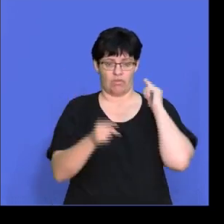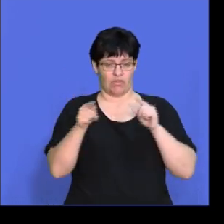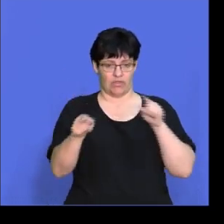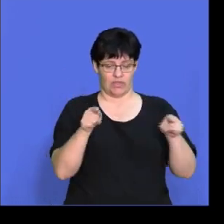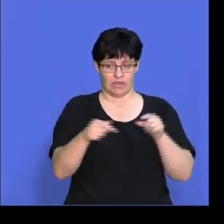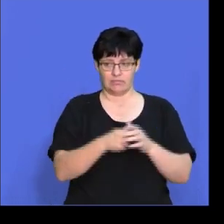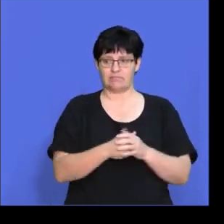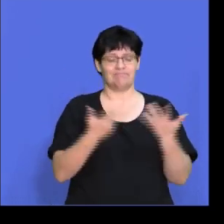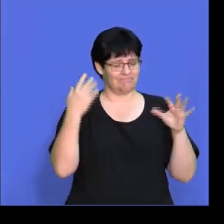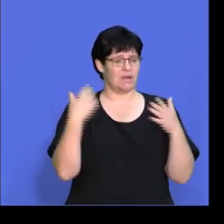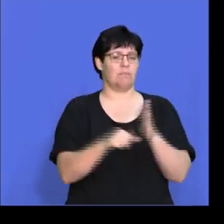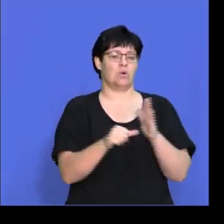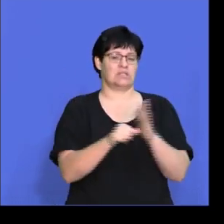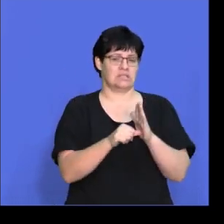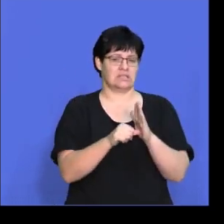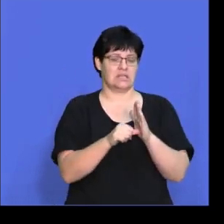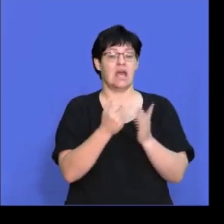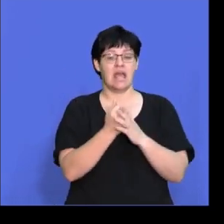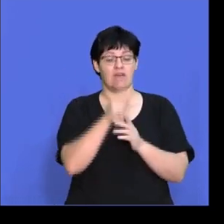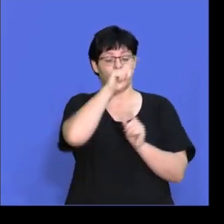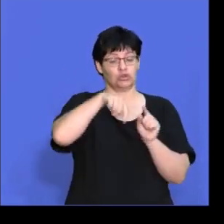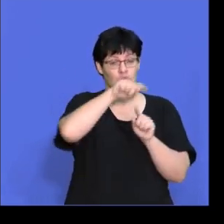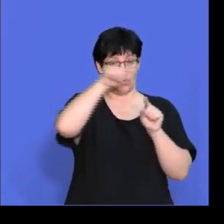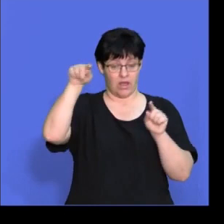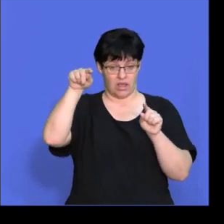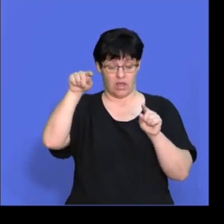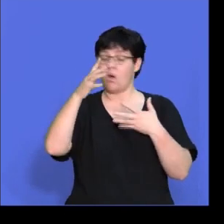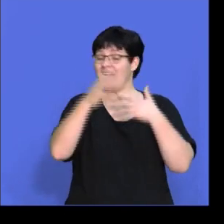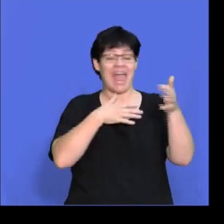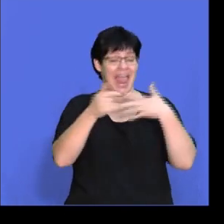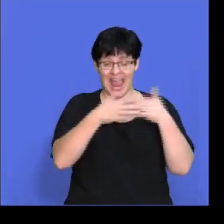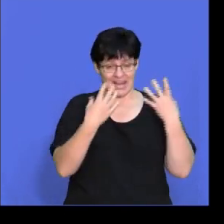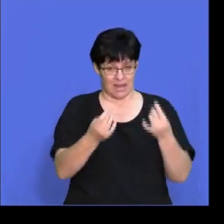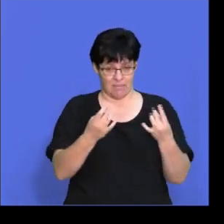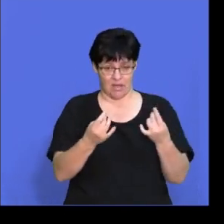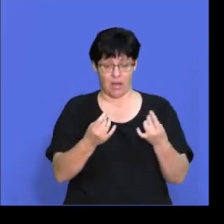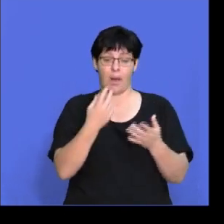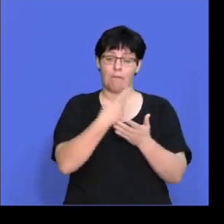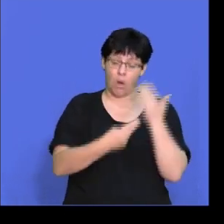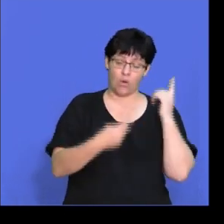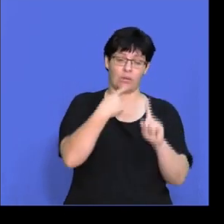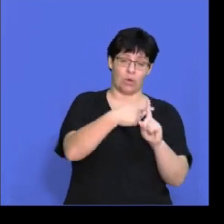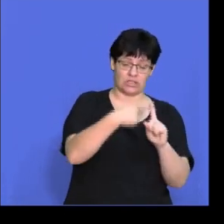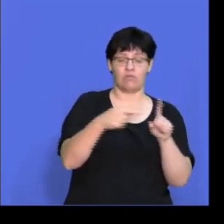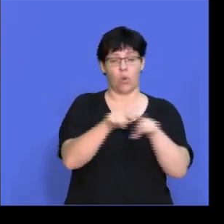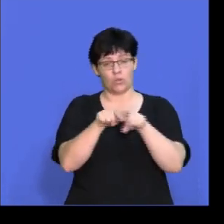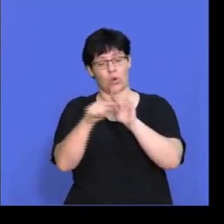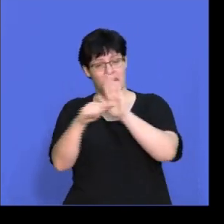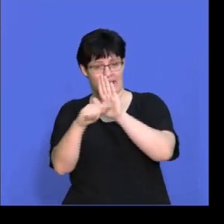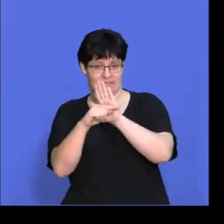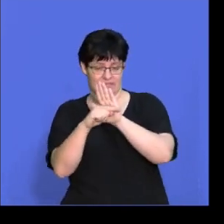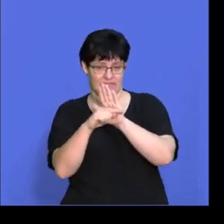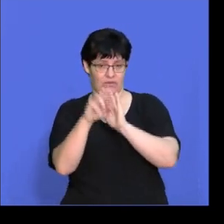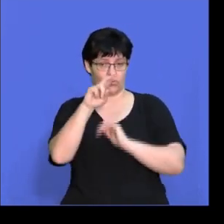sides. And don't forget, it's really important that when you take the square root of any number, you have both a positive and a